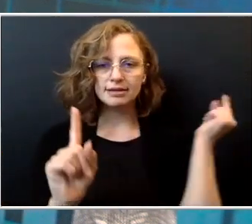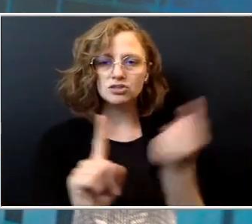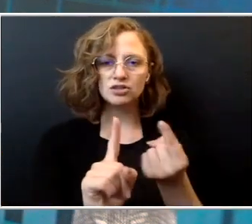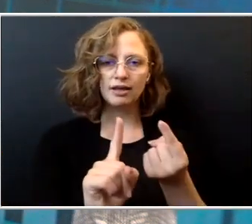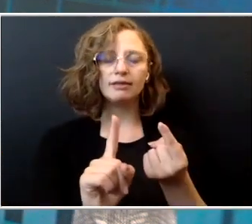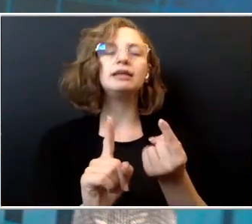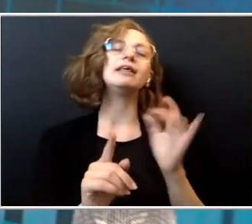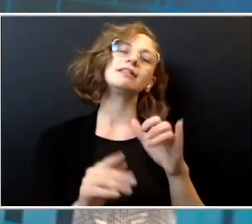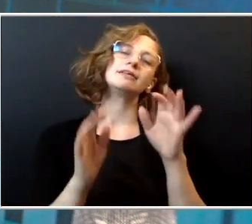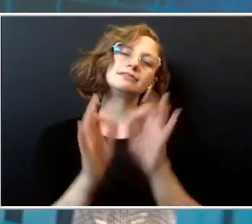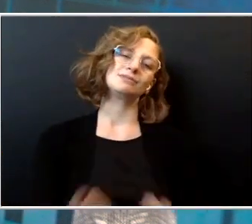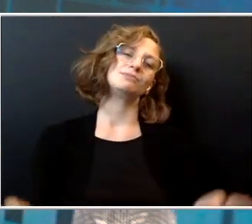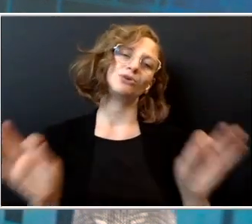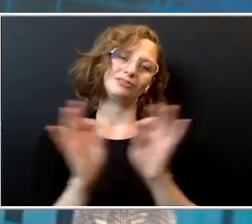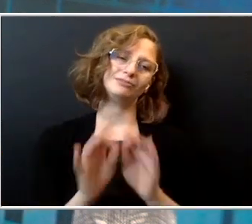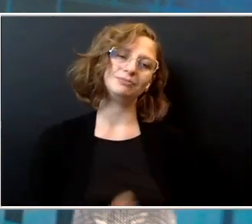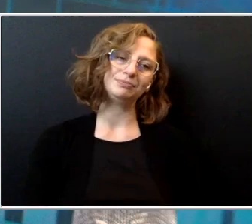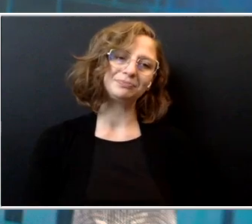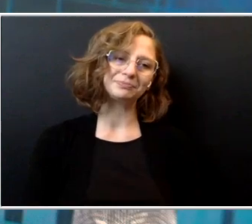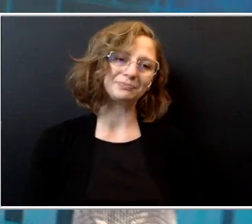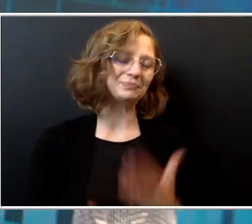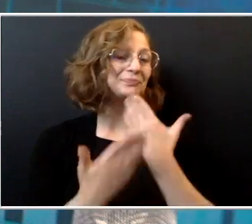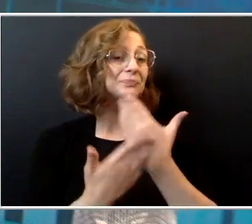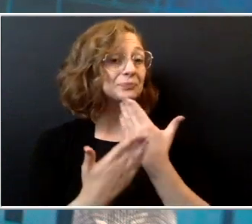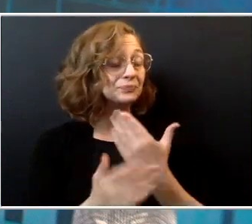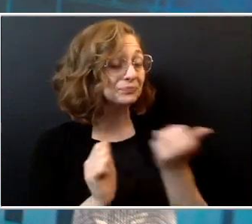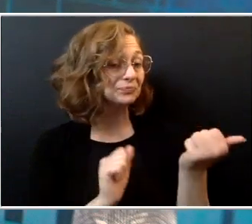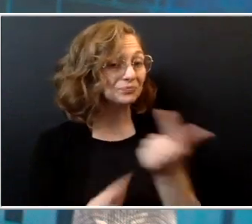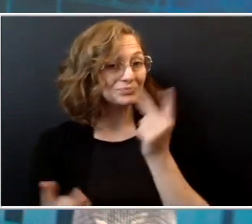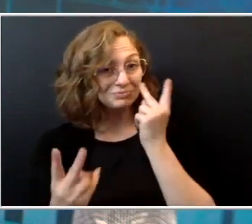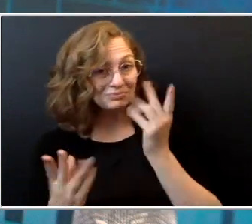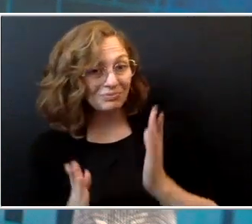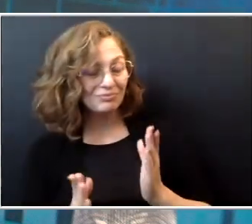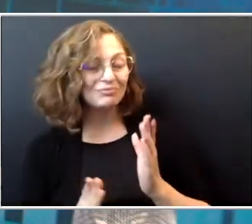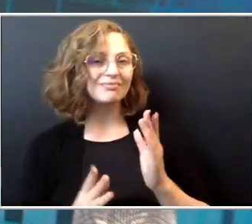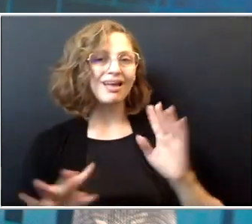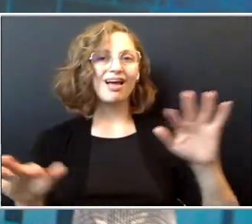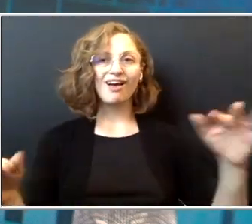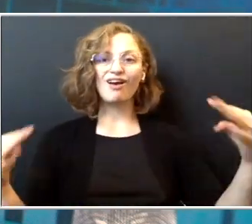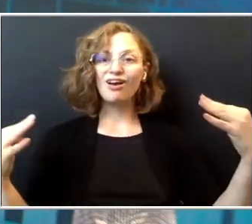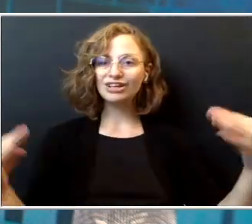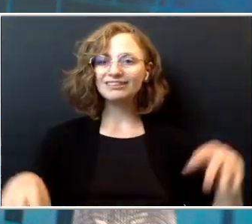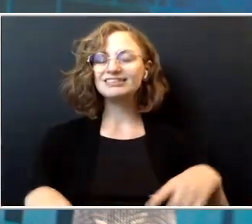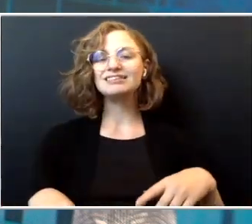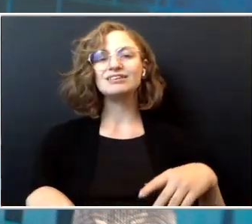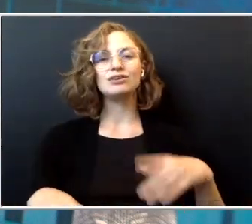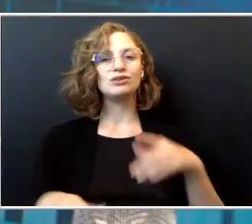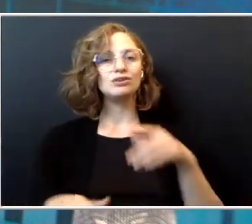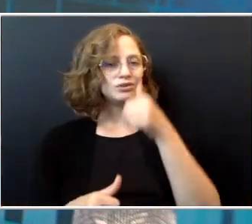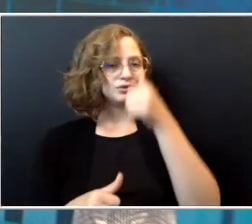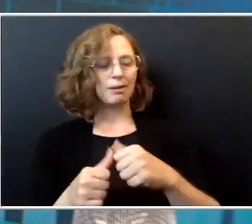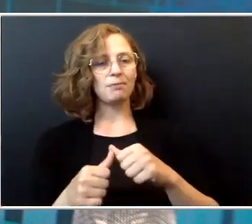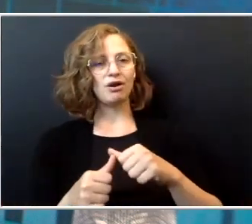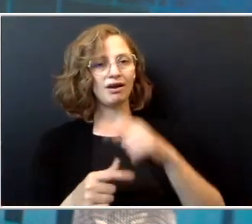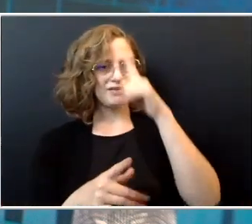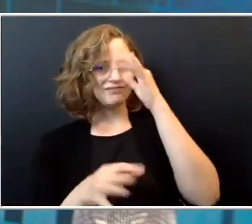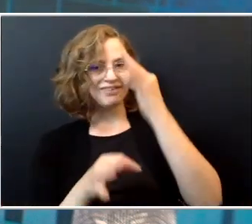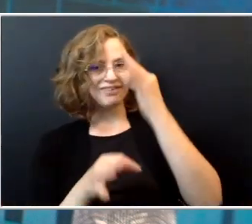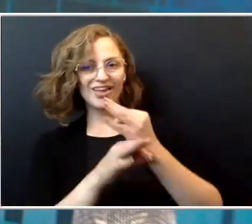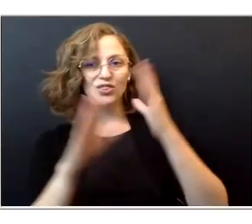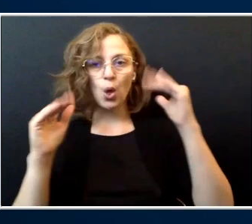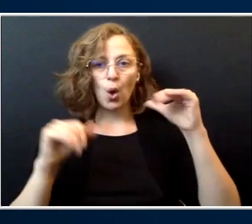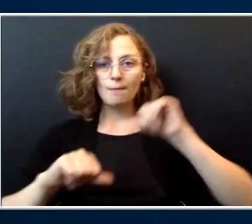puzzle. Thanks again to all of our guests and to all of our audience. Remember, faith, hope, science, and live long and prosper. Let's move. Let's